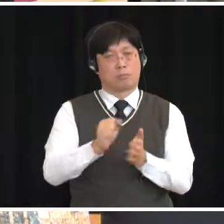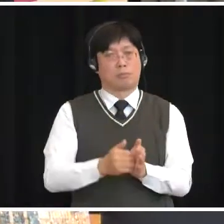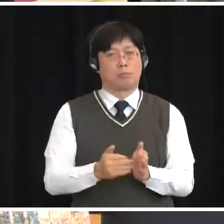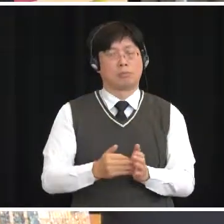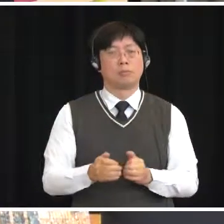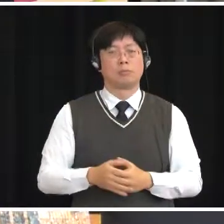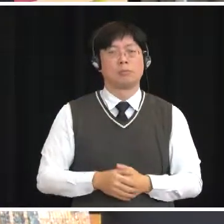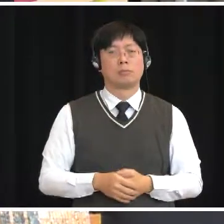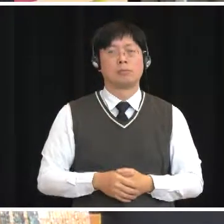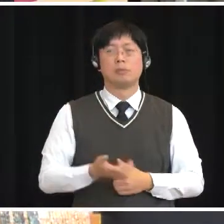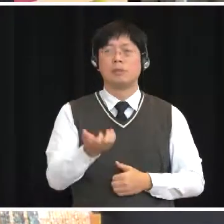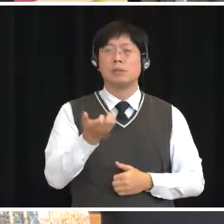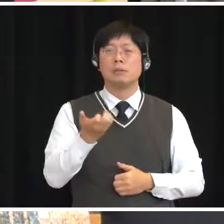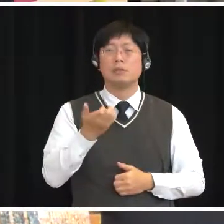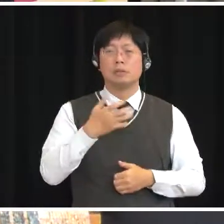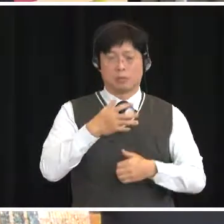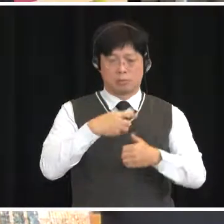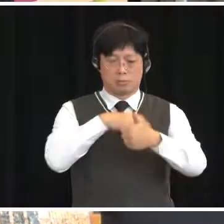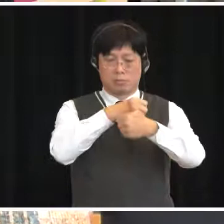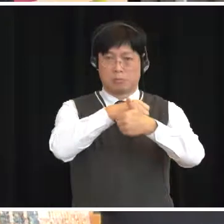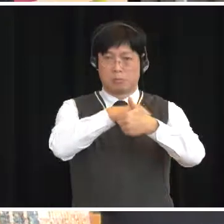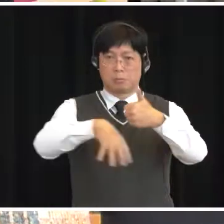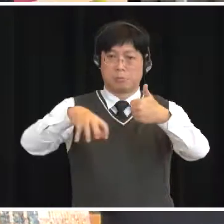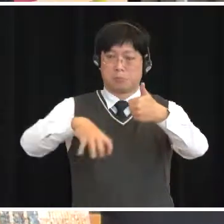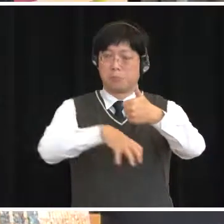government agencies for children.